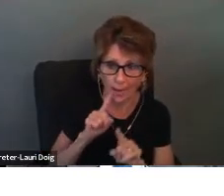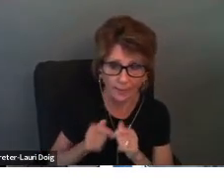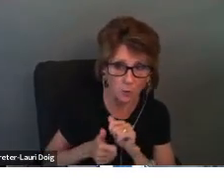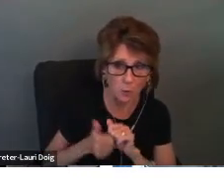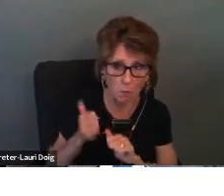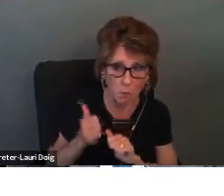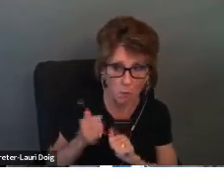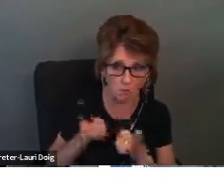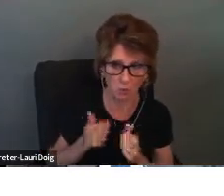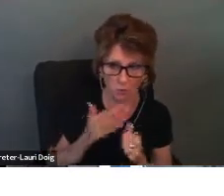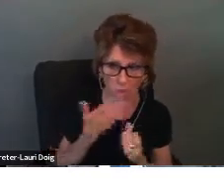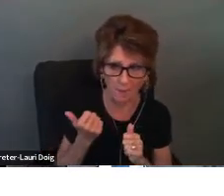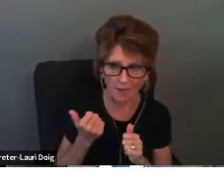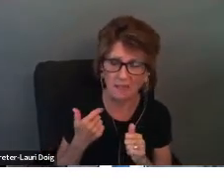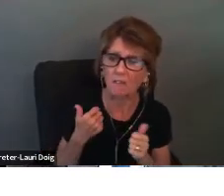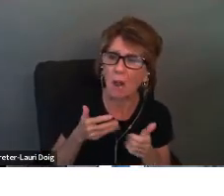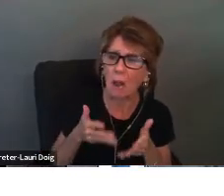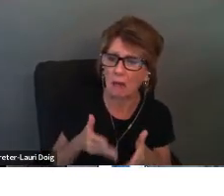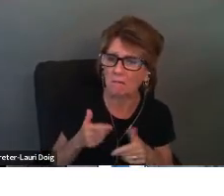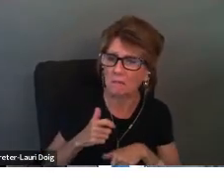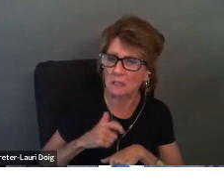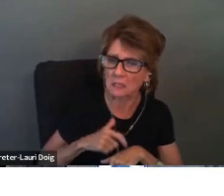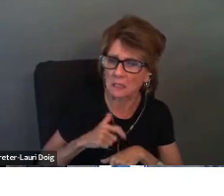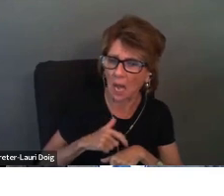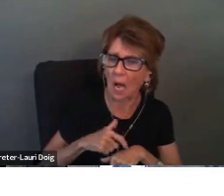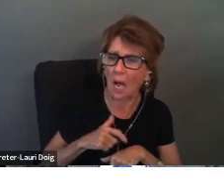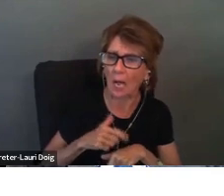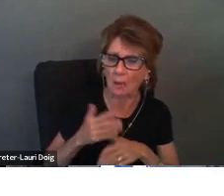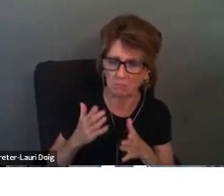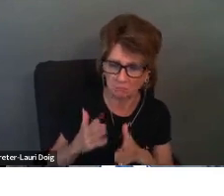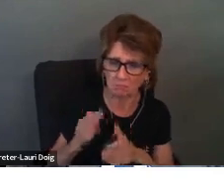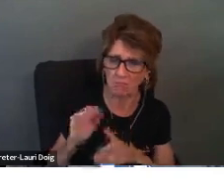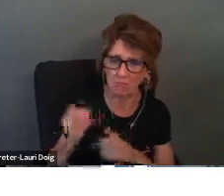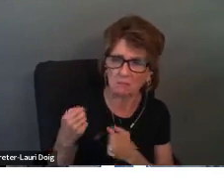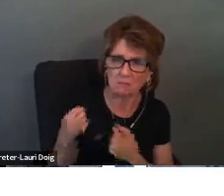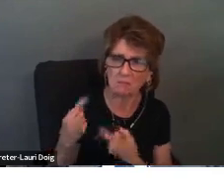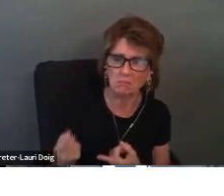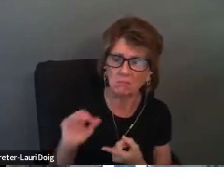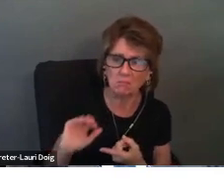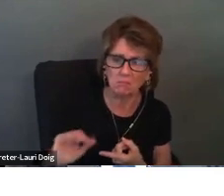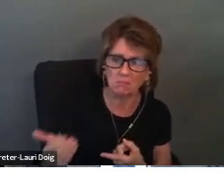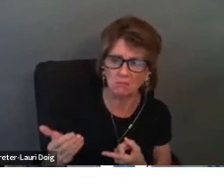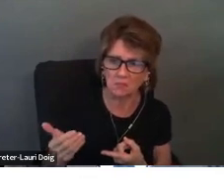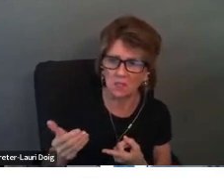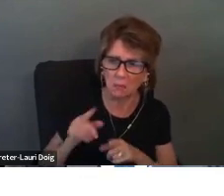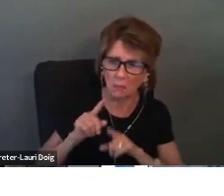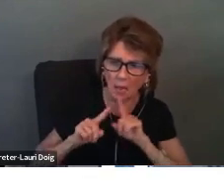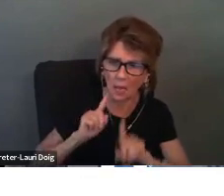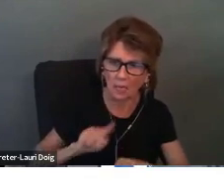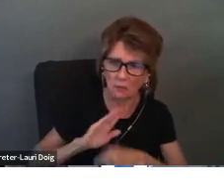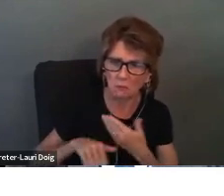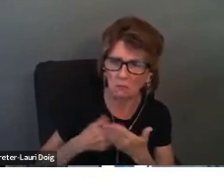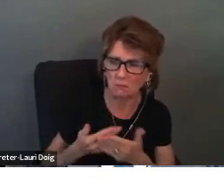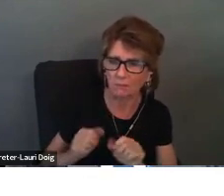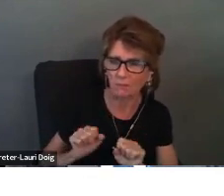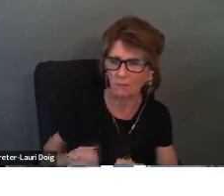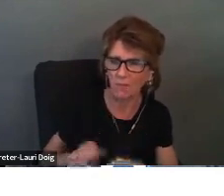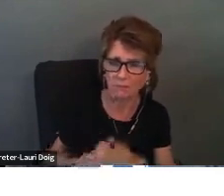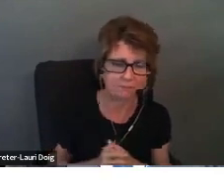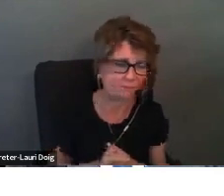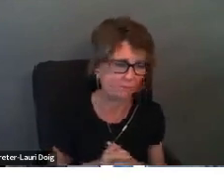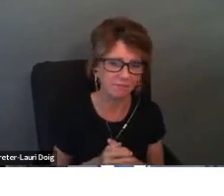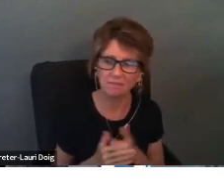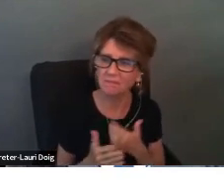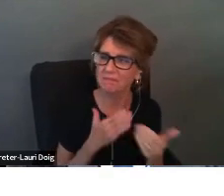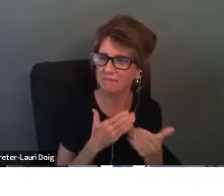So I think I've allotted sufficient time for that based on history. All right, so we'll jump into it.